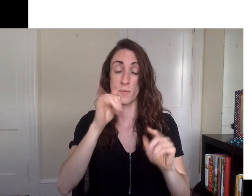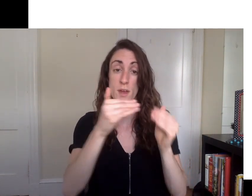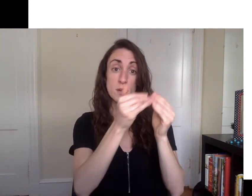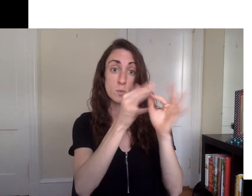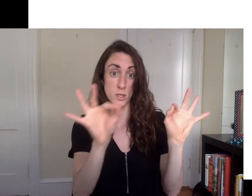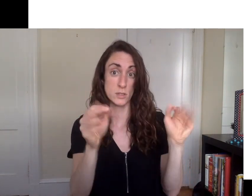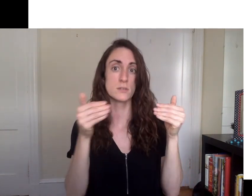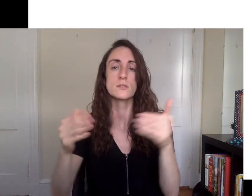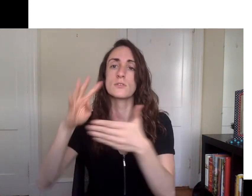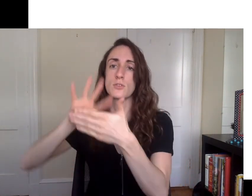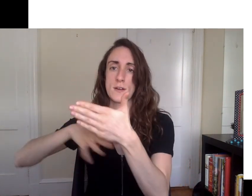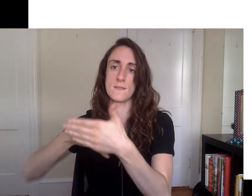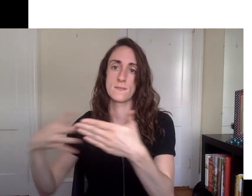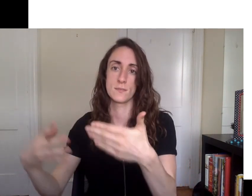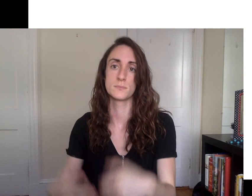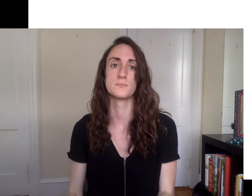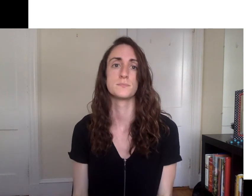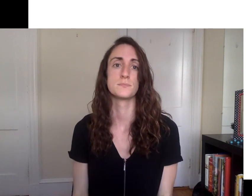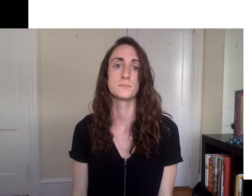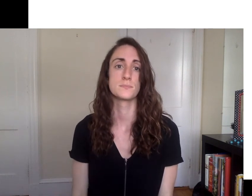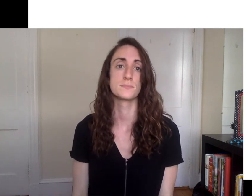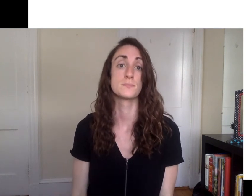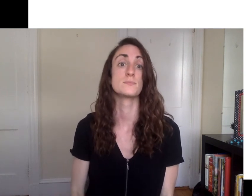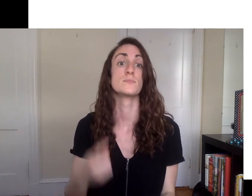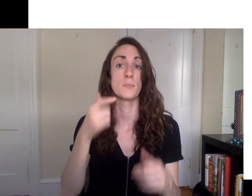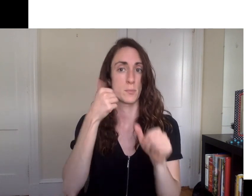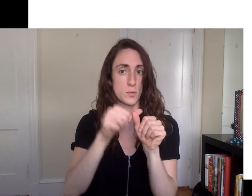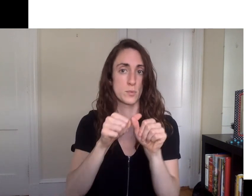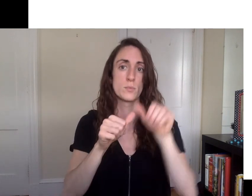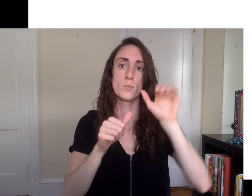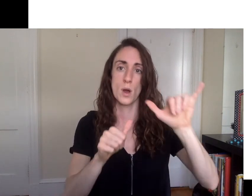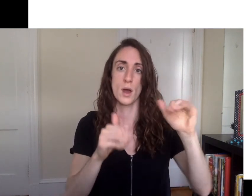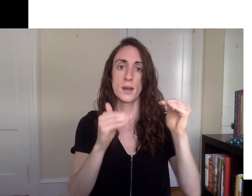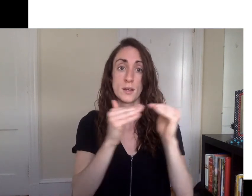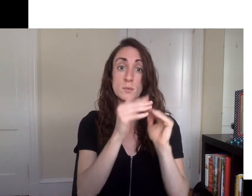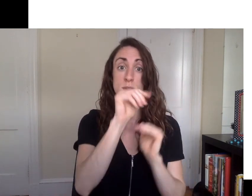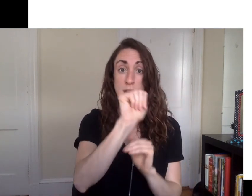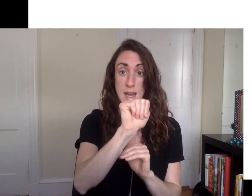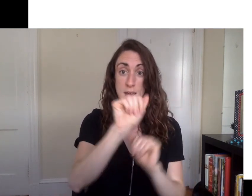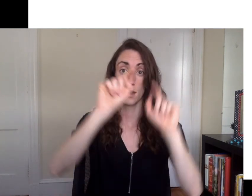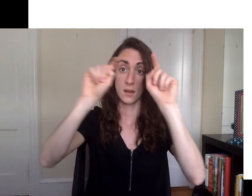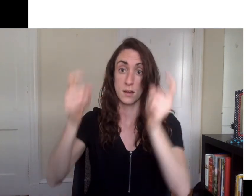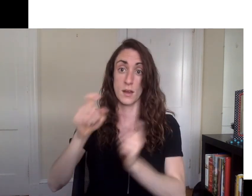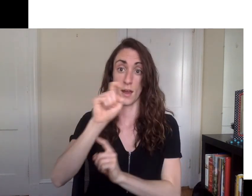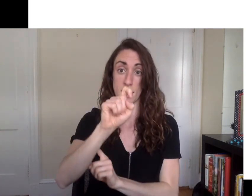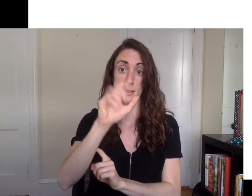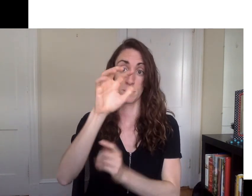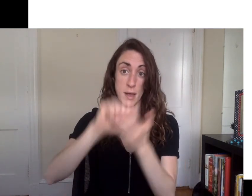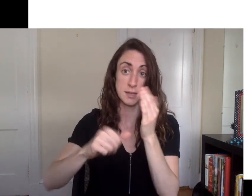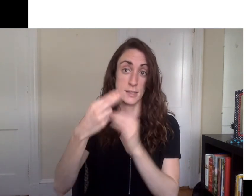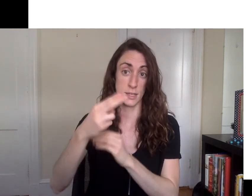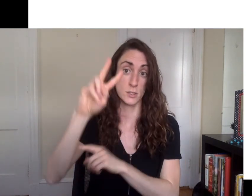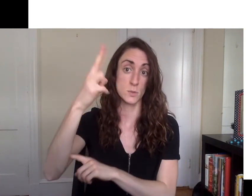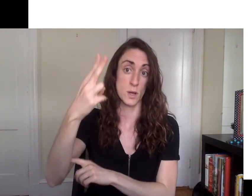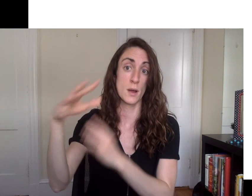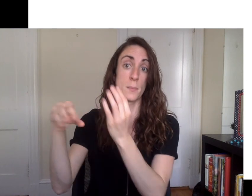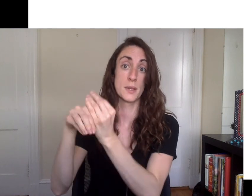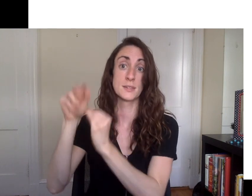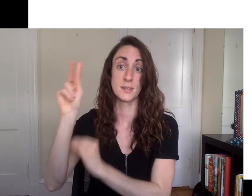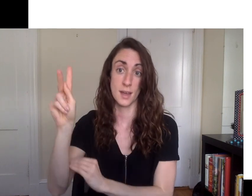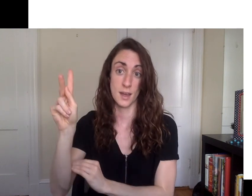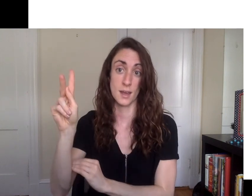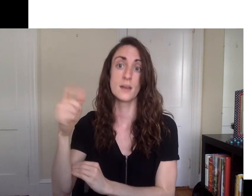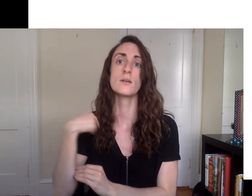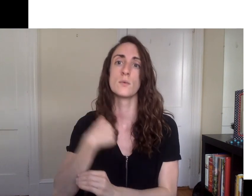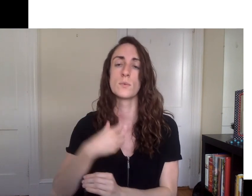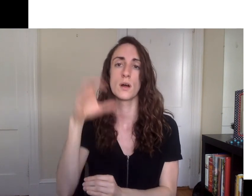parabola. So we've got y equals a times the quantity x minus h squared plus k. So